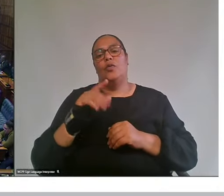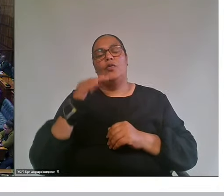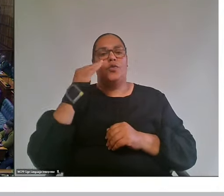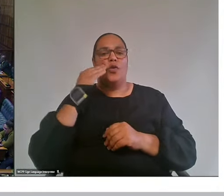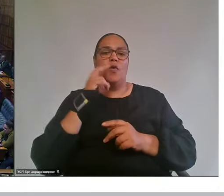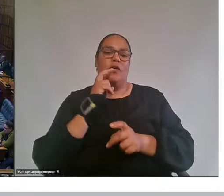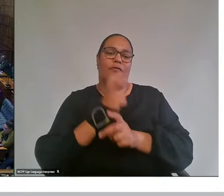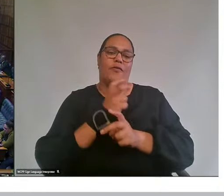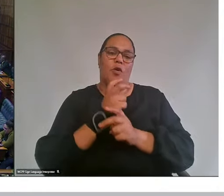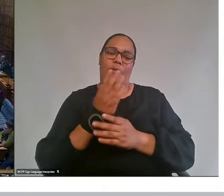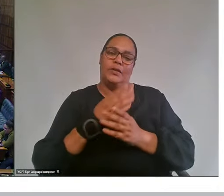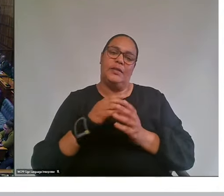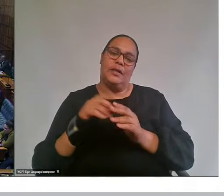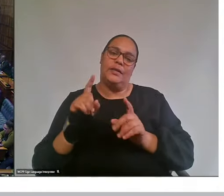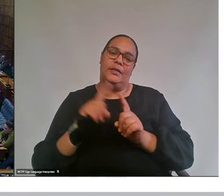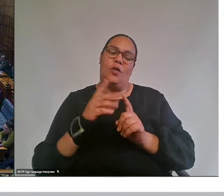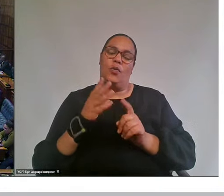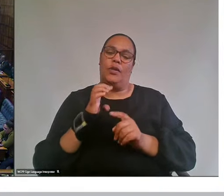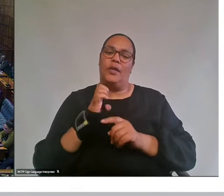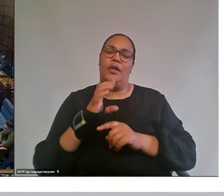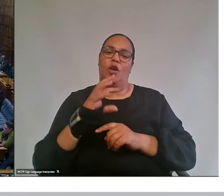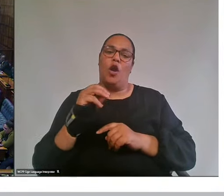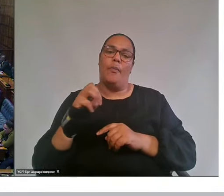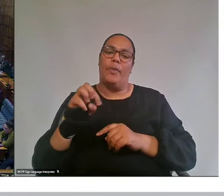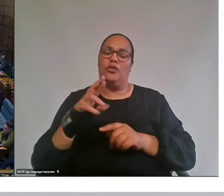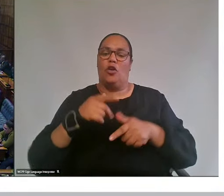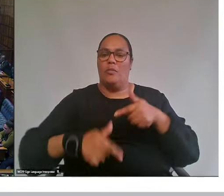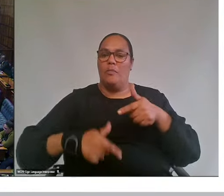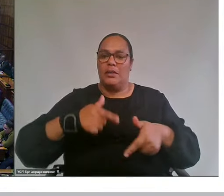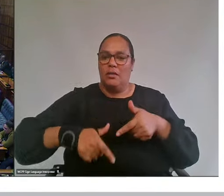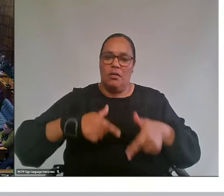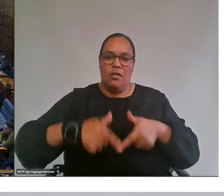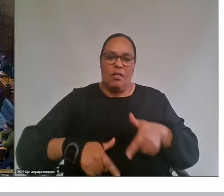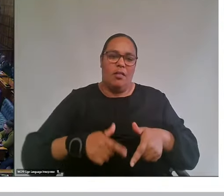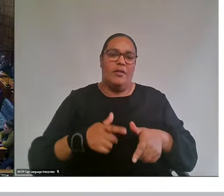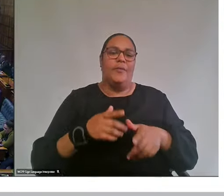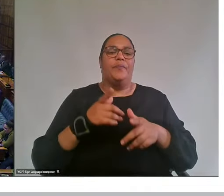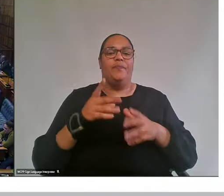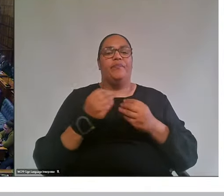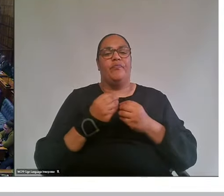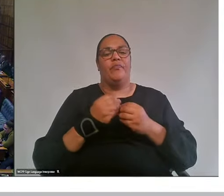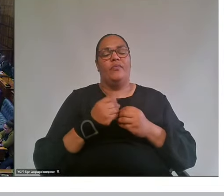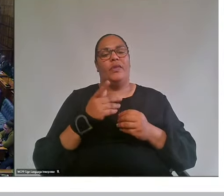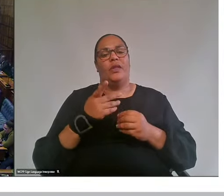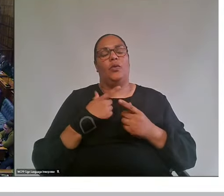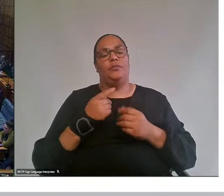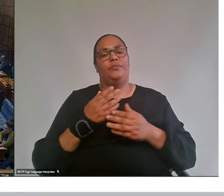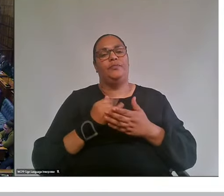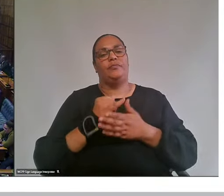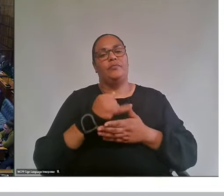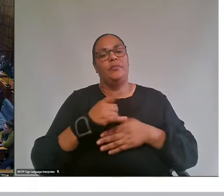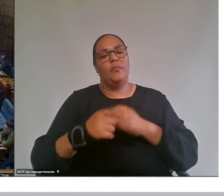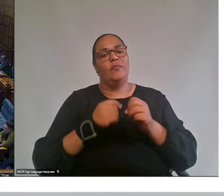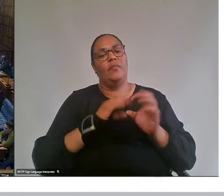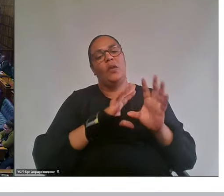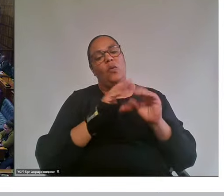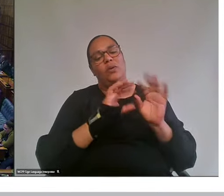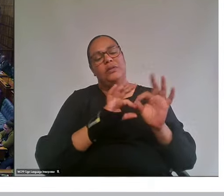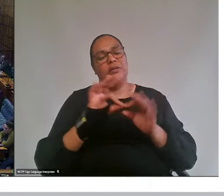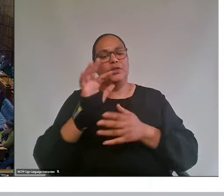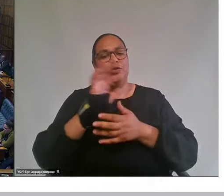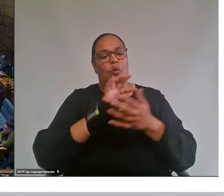informal sectors well e-commerce on bicycles uh which is something we launched earlier this year all of these are the kind of